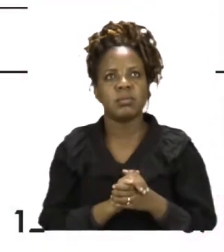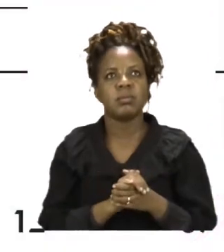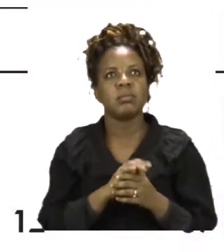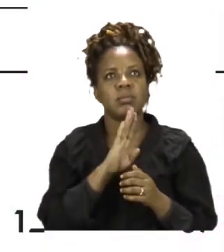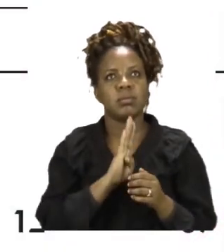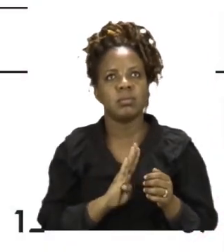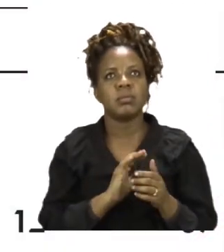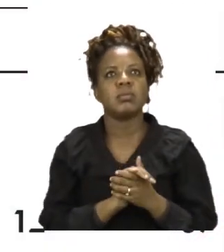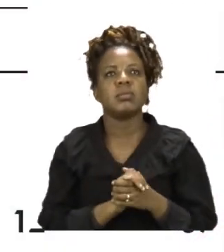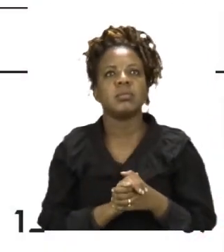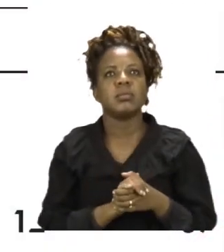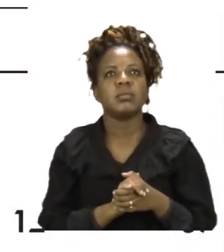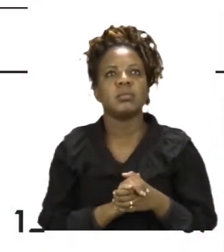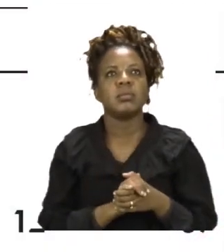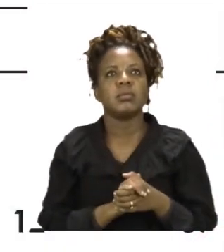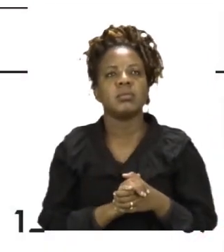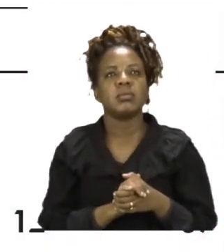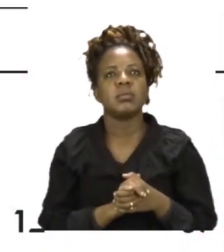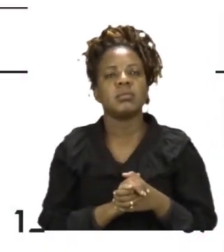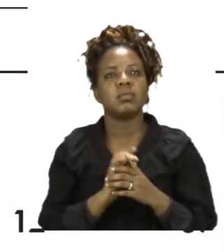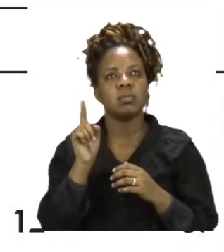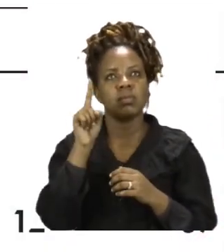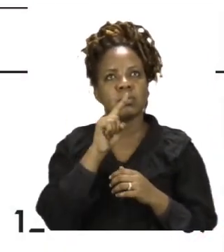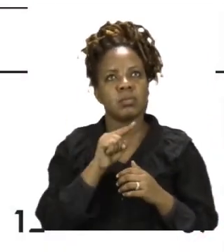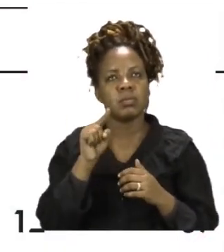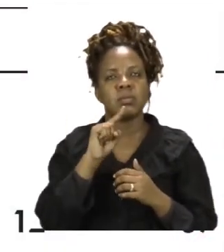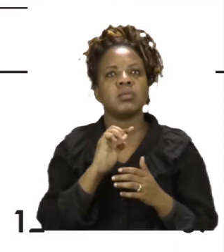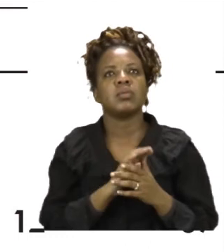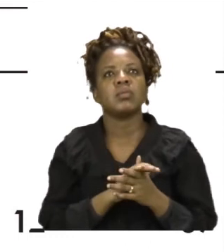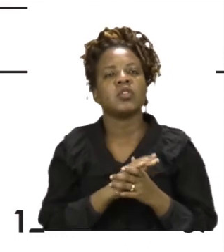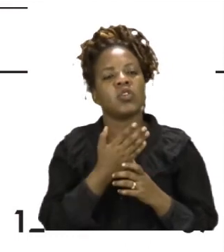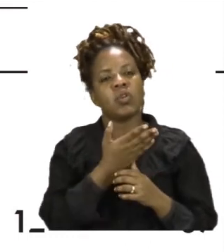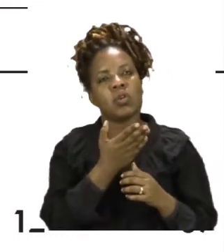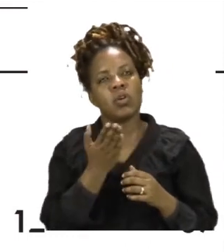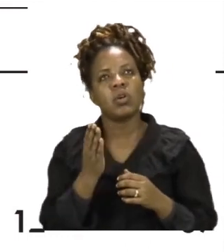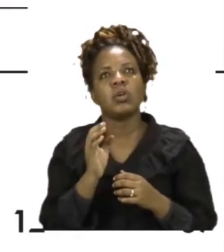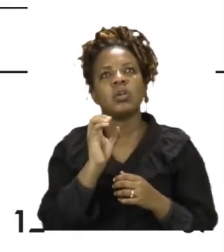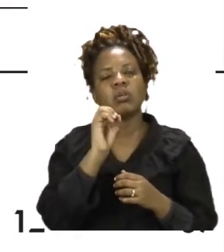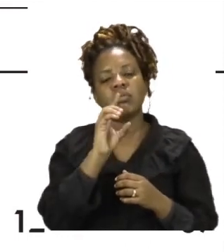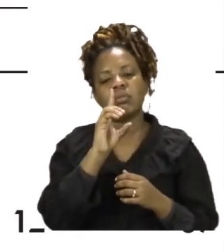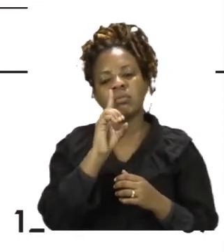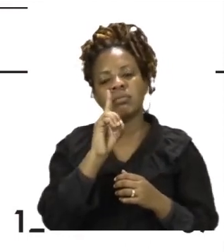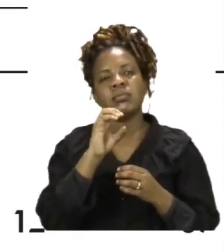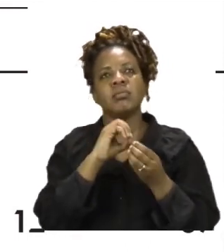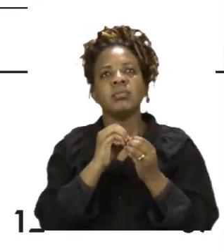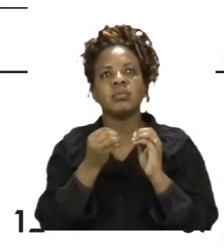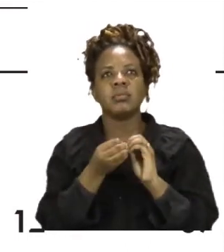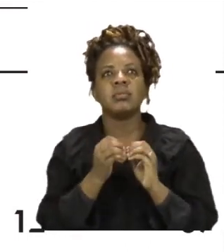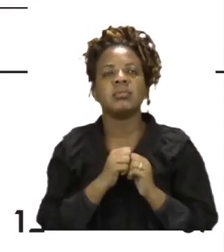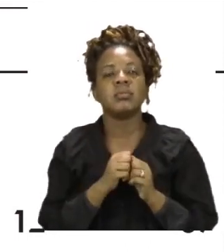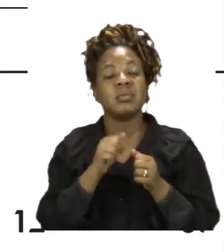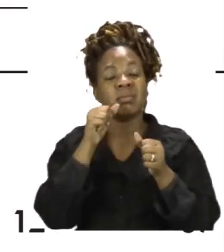B. B is asking you to circle all the odd numbers. Now remember, we said